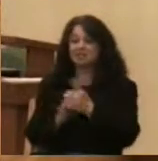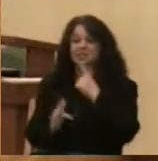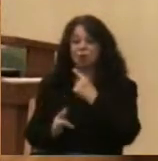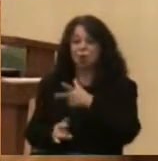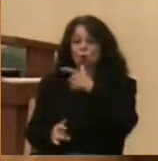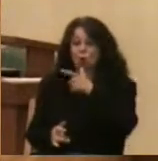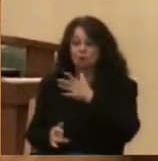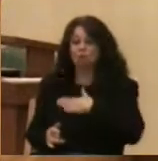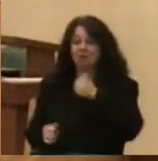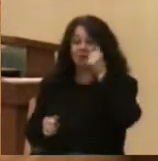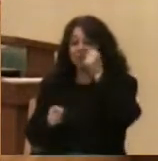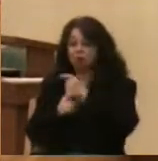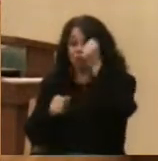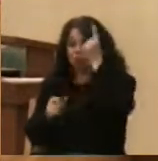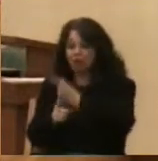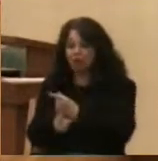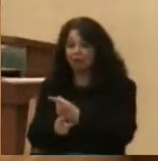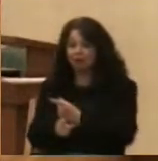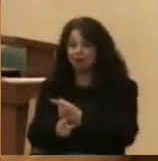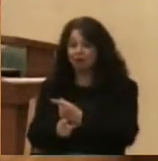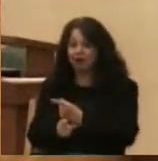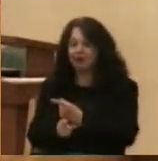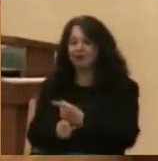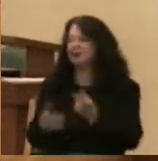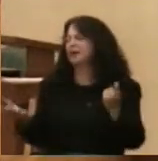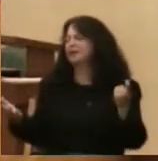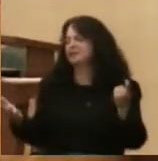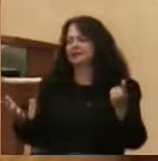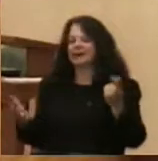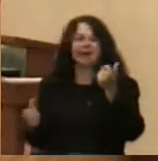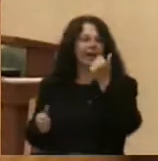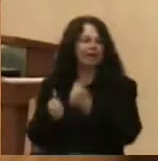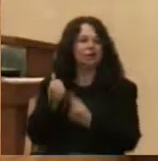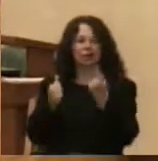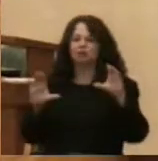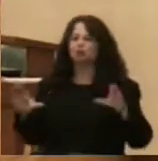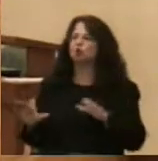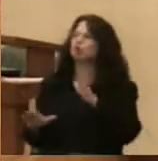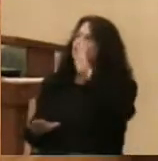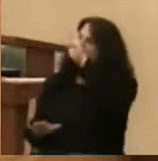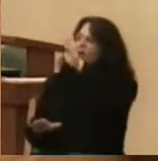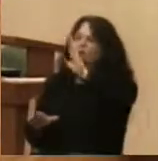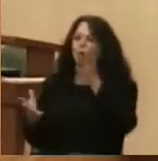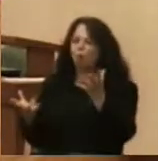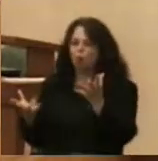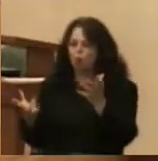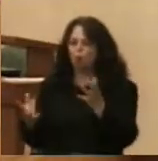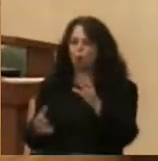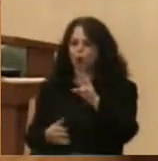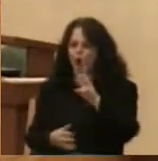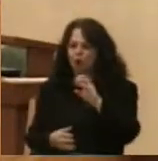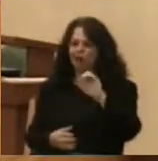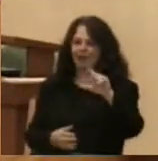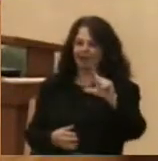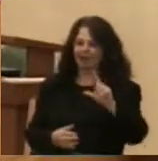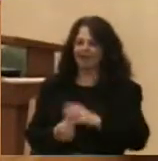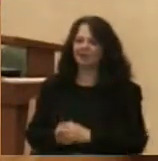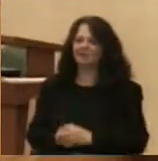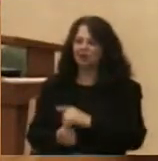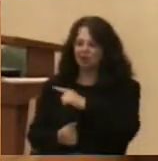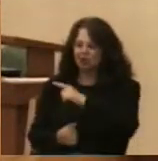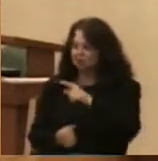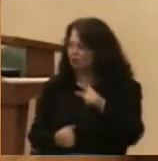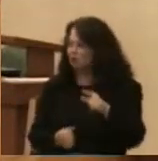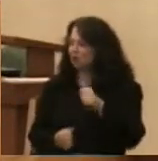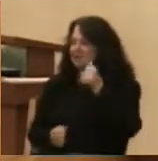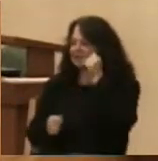Who's my sister and brother? It's whoever does the will of God. Do you believe that? You are the sister or